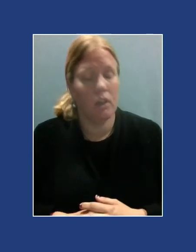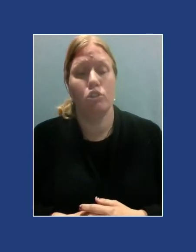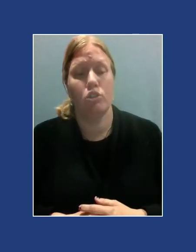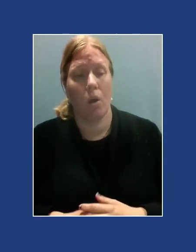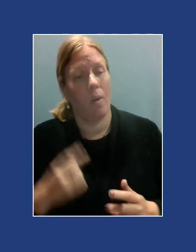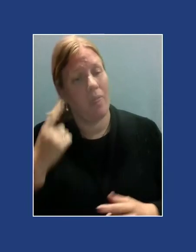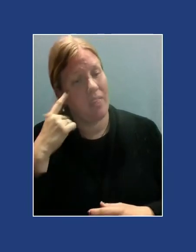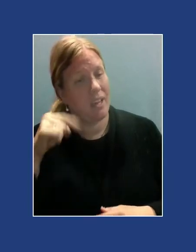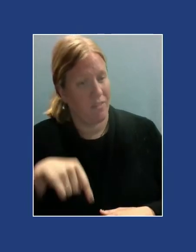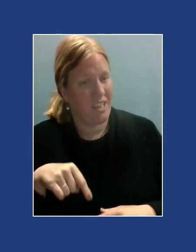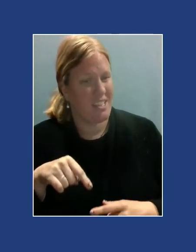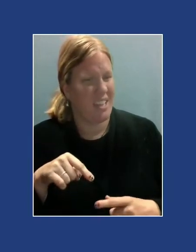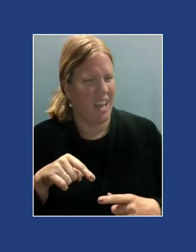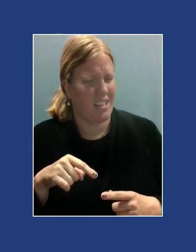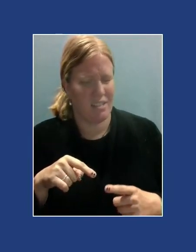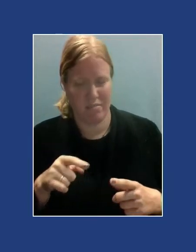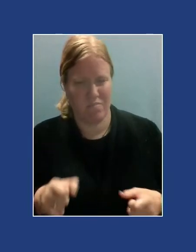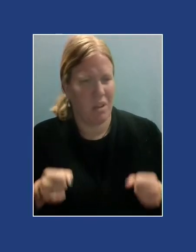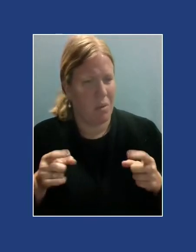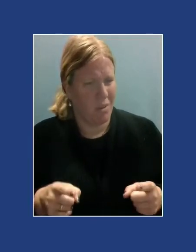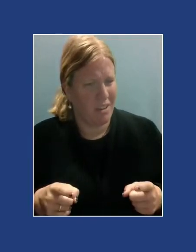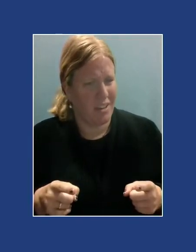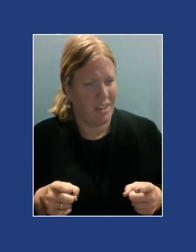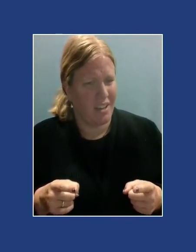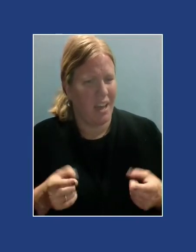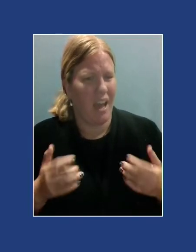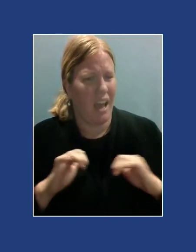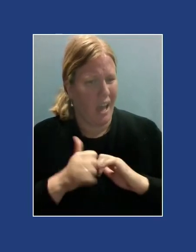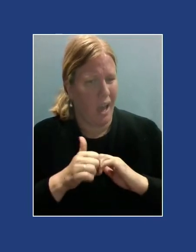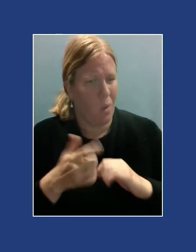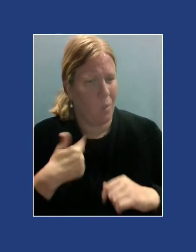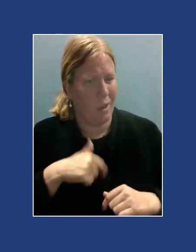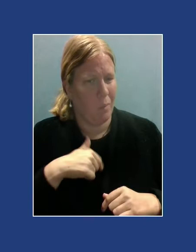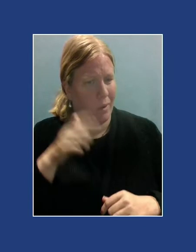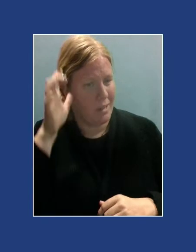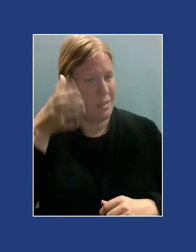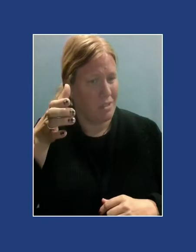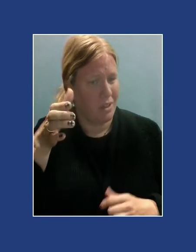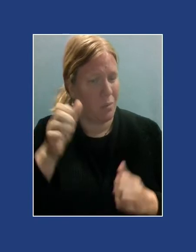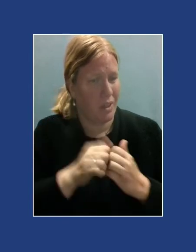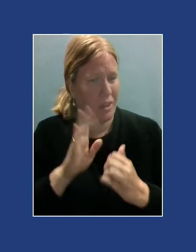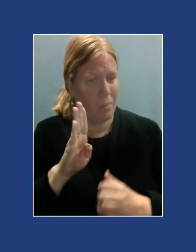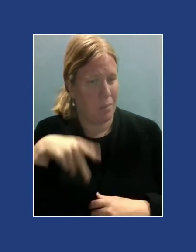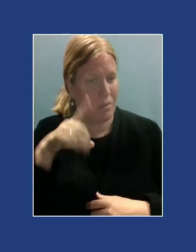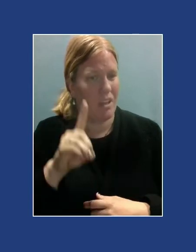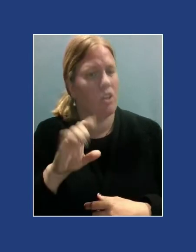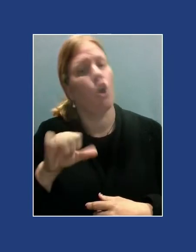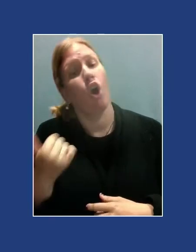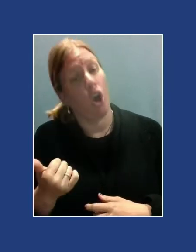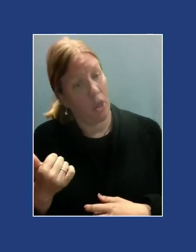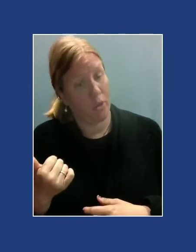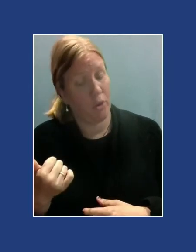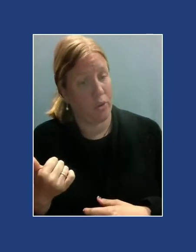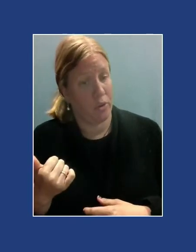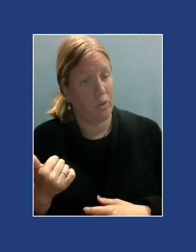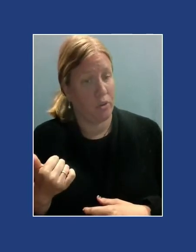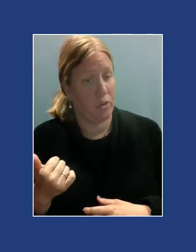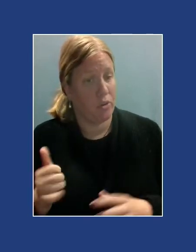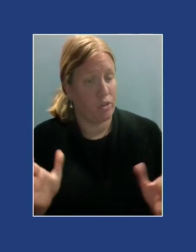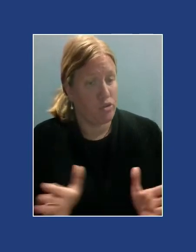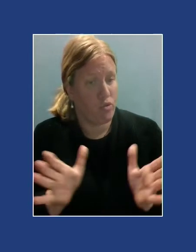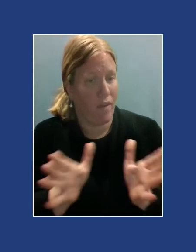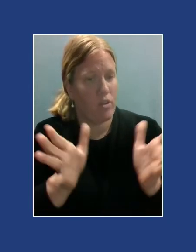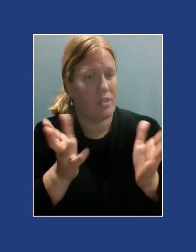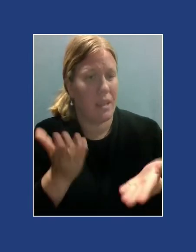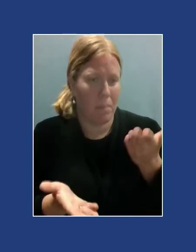of this as impulsivity the way we would conceptualize it traditionally in BPD, there are other gender minority stressors and drivers that may be